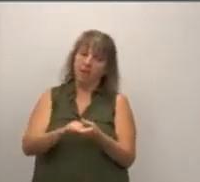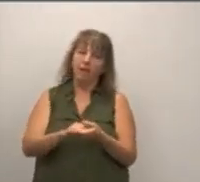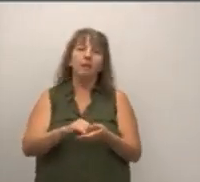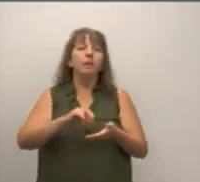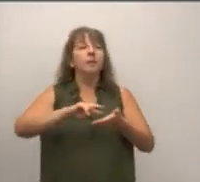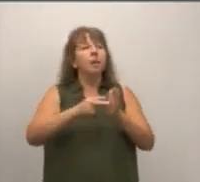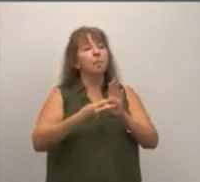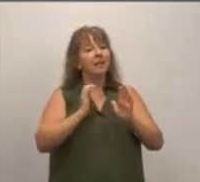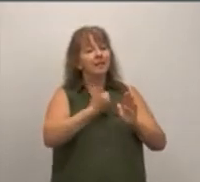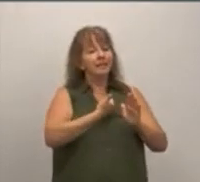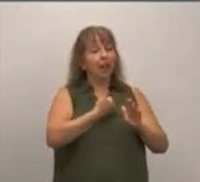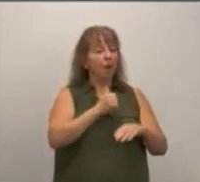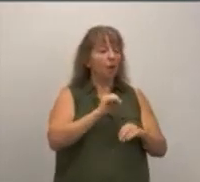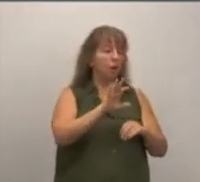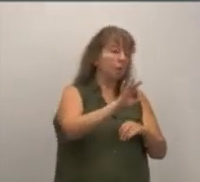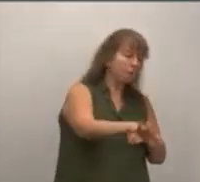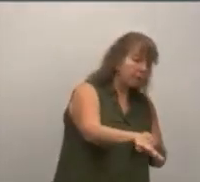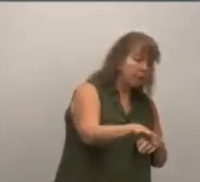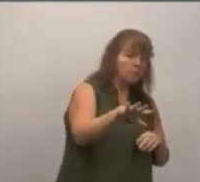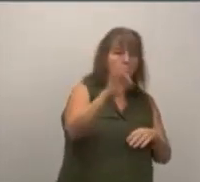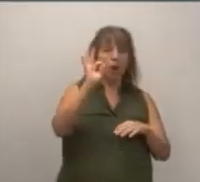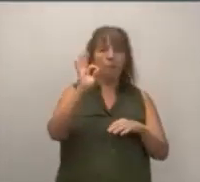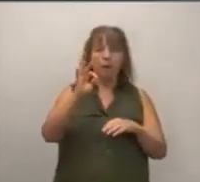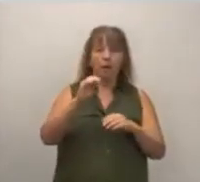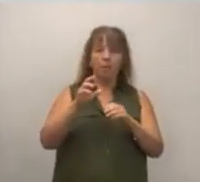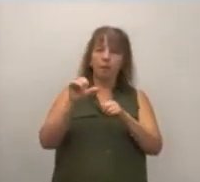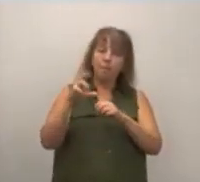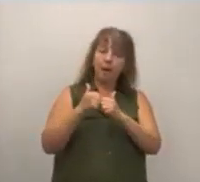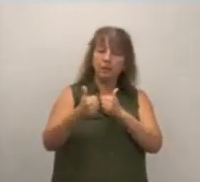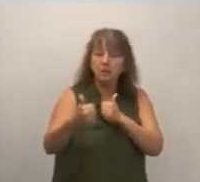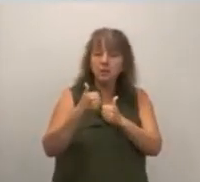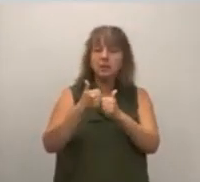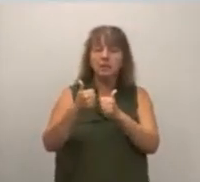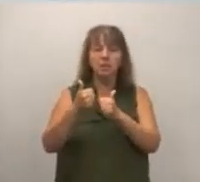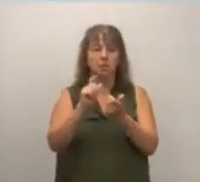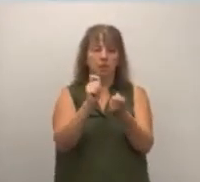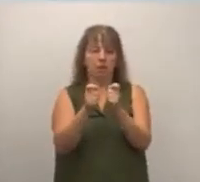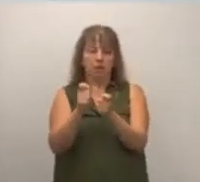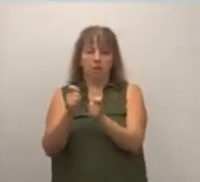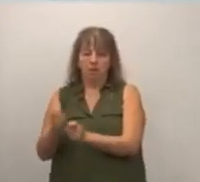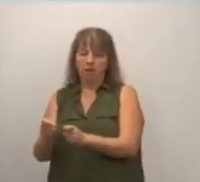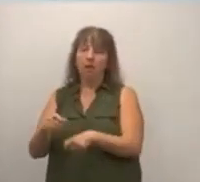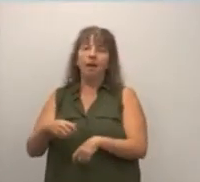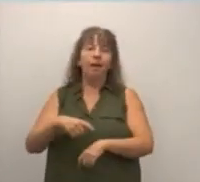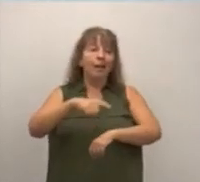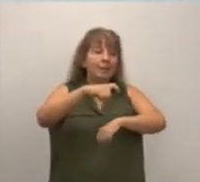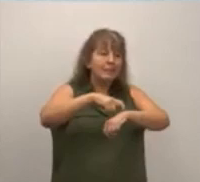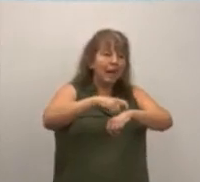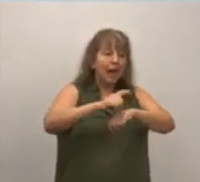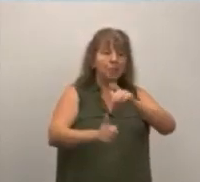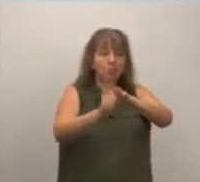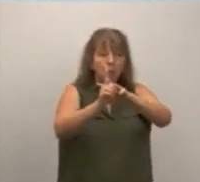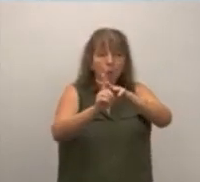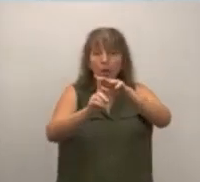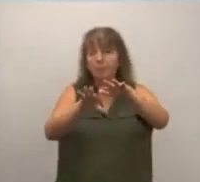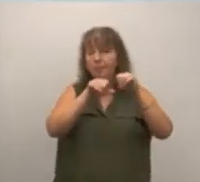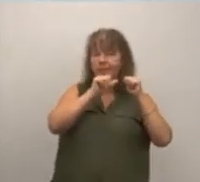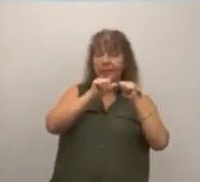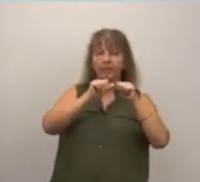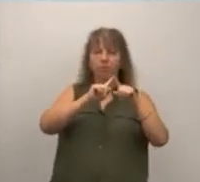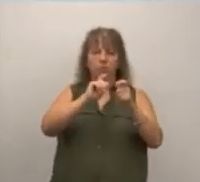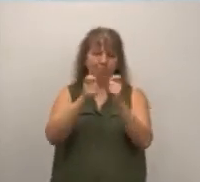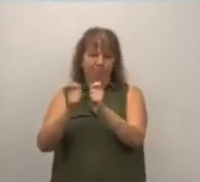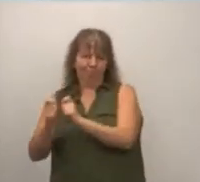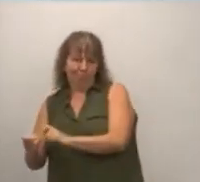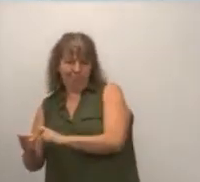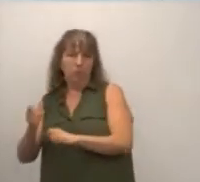of our drop-off and pick-up procedures, as well as our drop-off and pick-up windows of times. Regarding